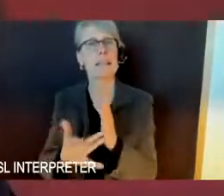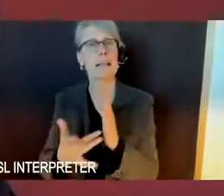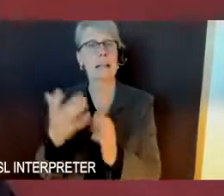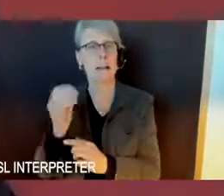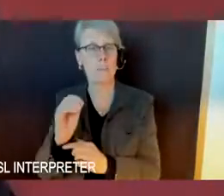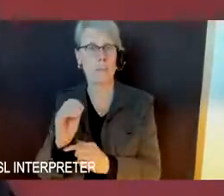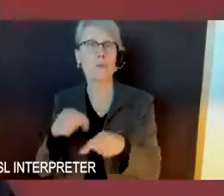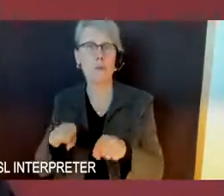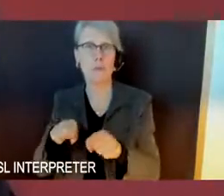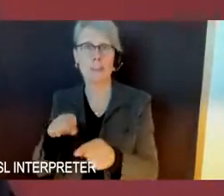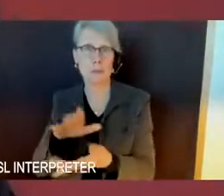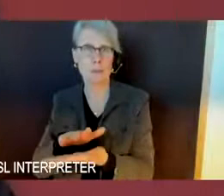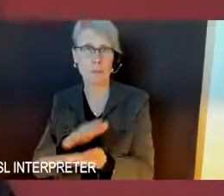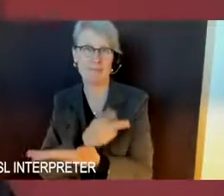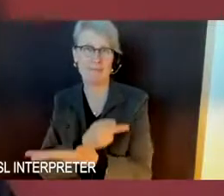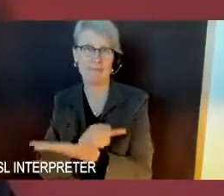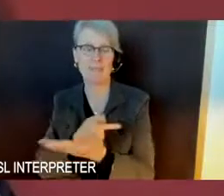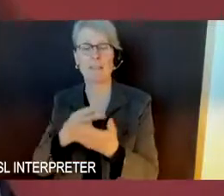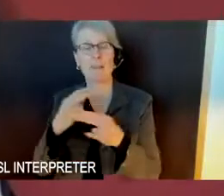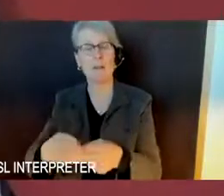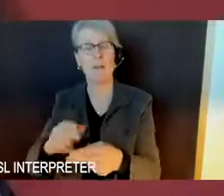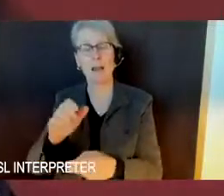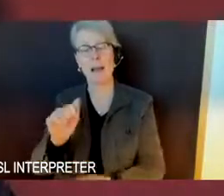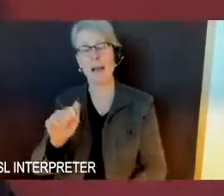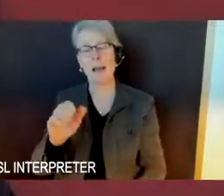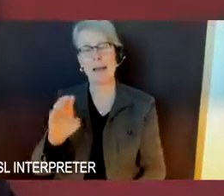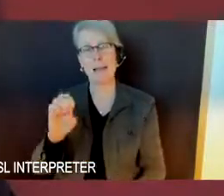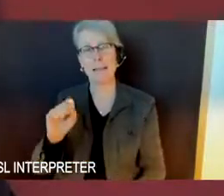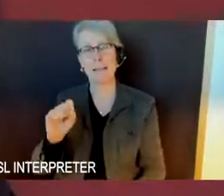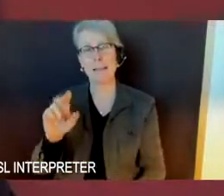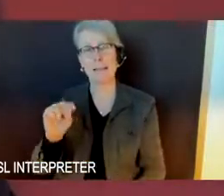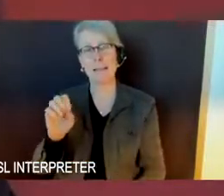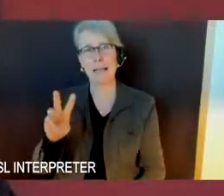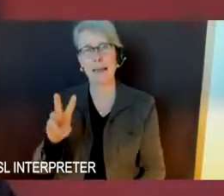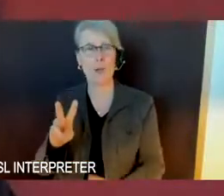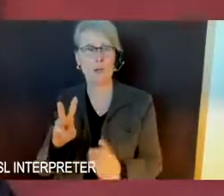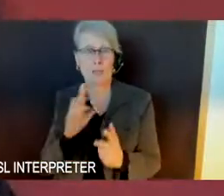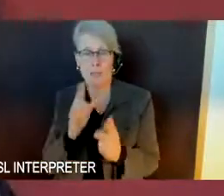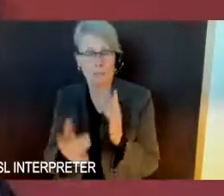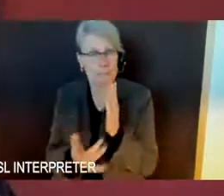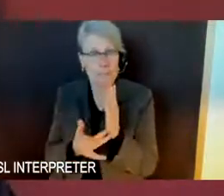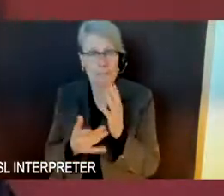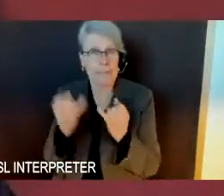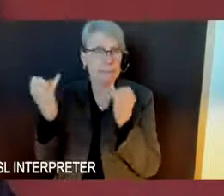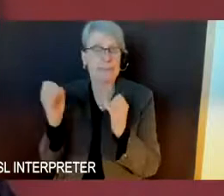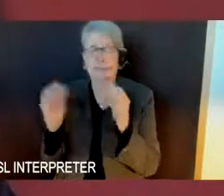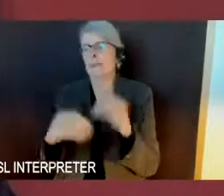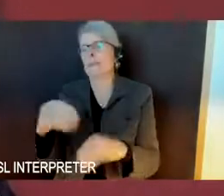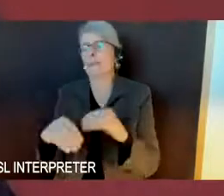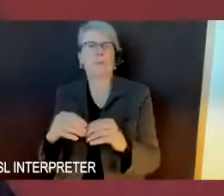built a company, a tech company in my master's program called Access Now. And at the time, I didn't know that that's what I was doing. I was